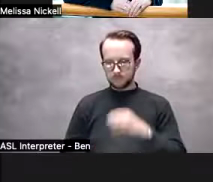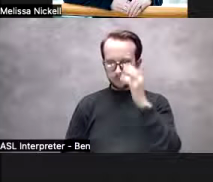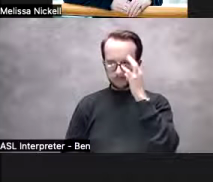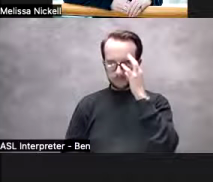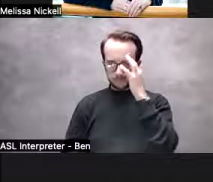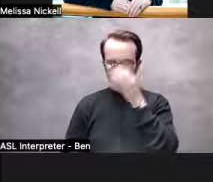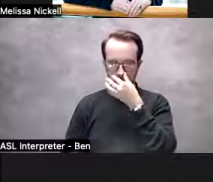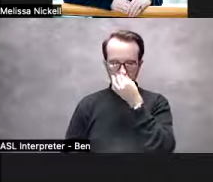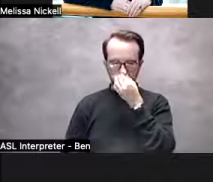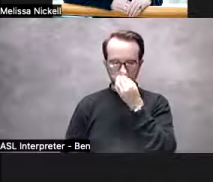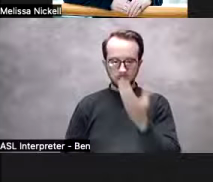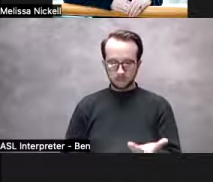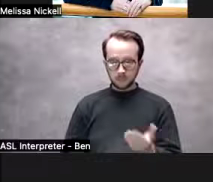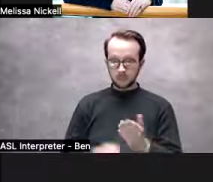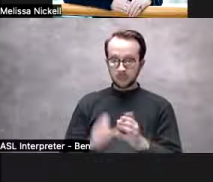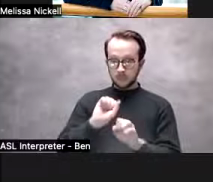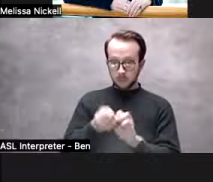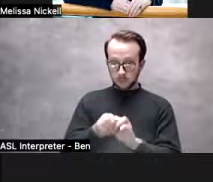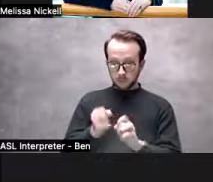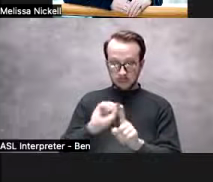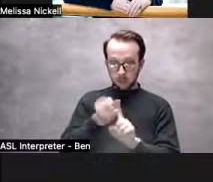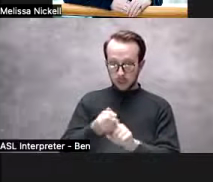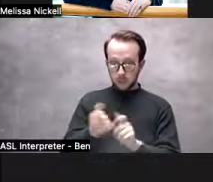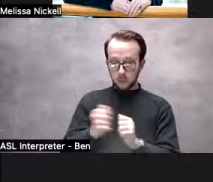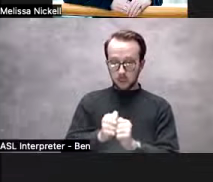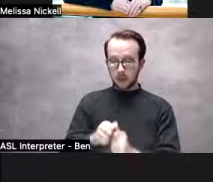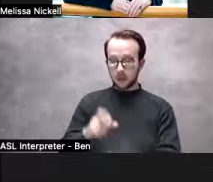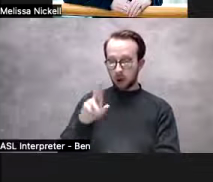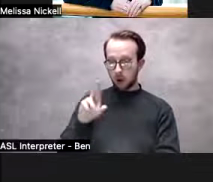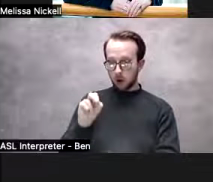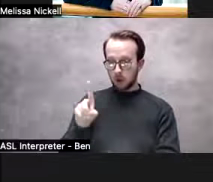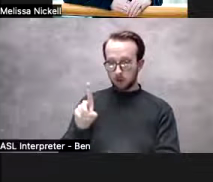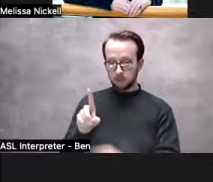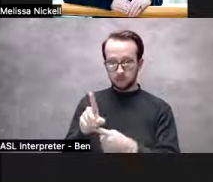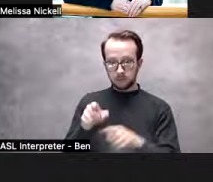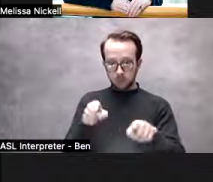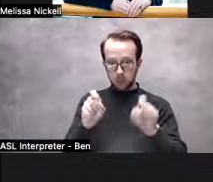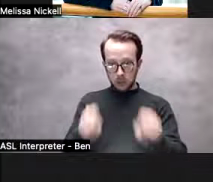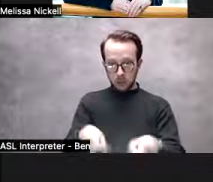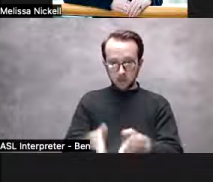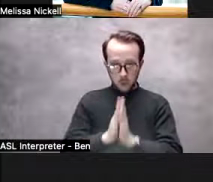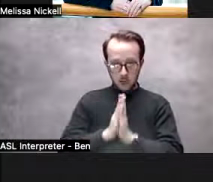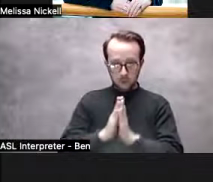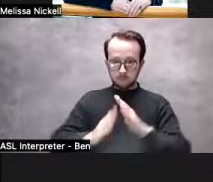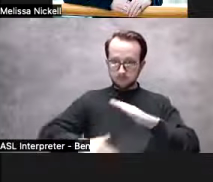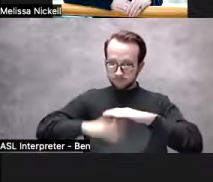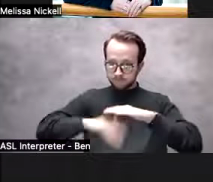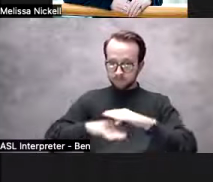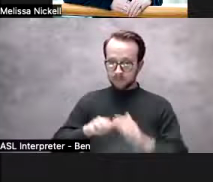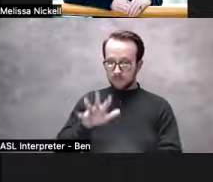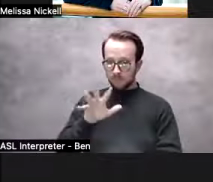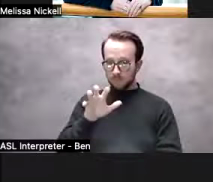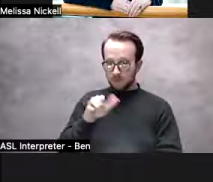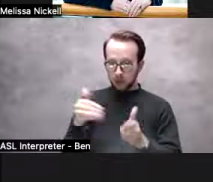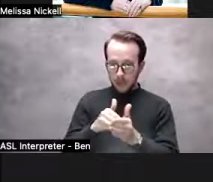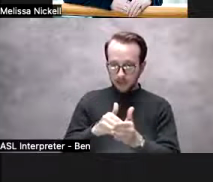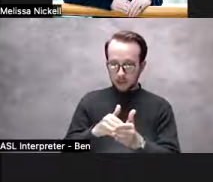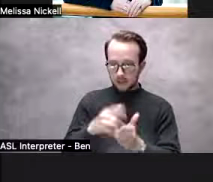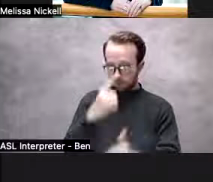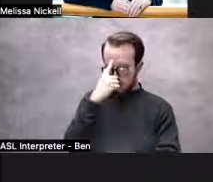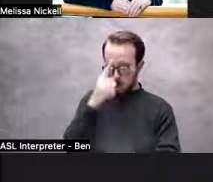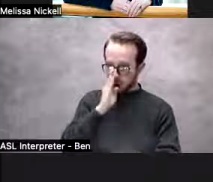But in the case of the R01s, you can request up to $500,000 in direct costs per